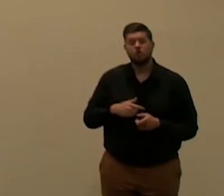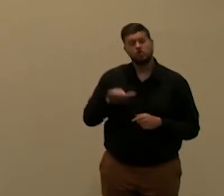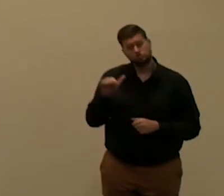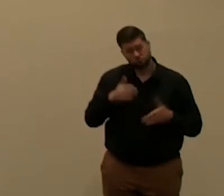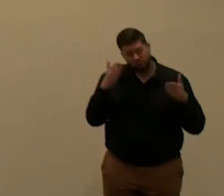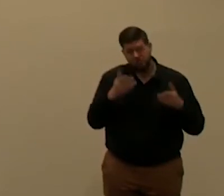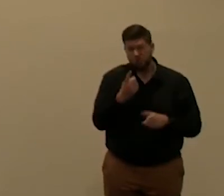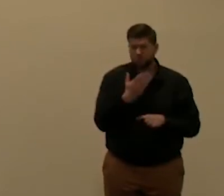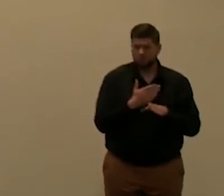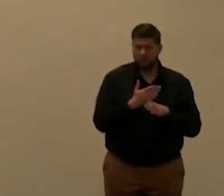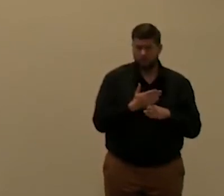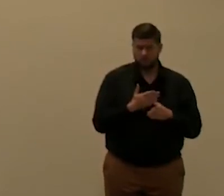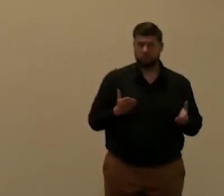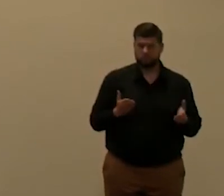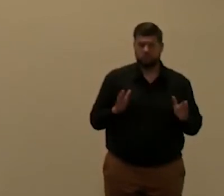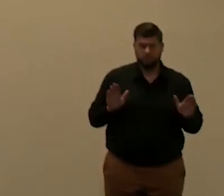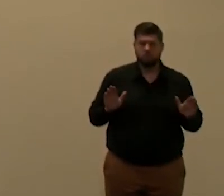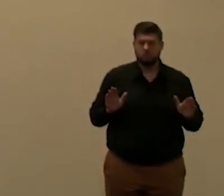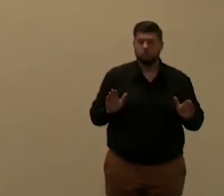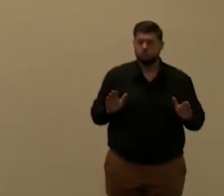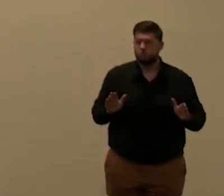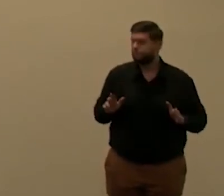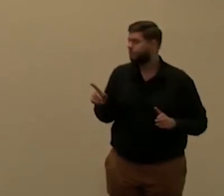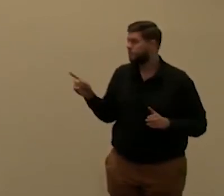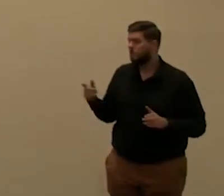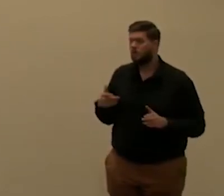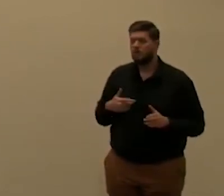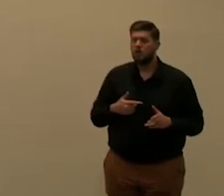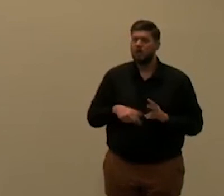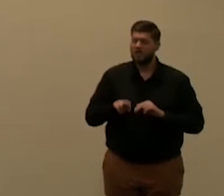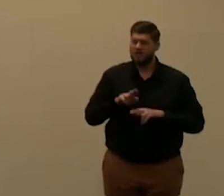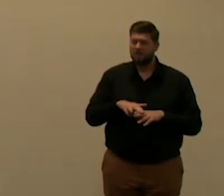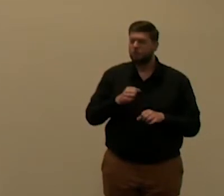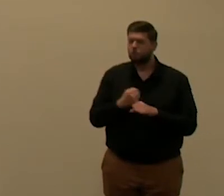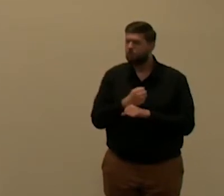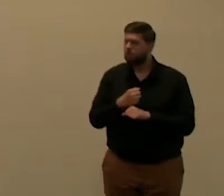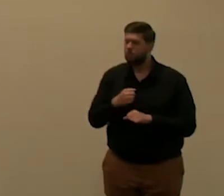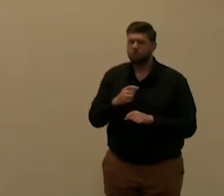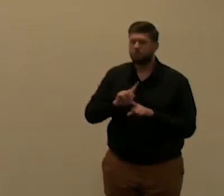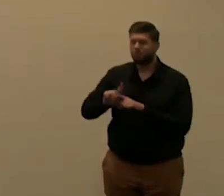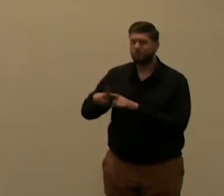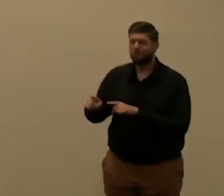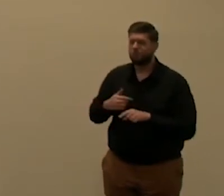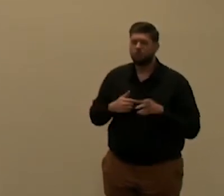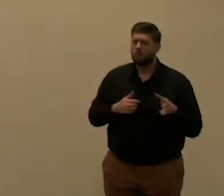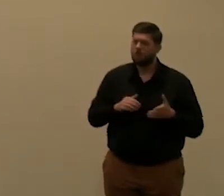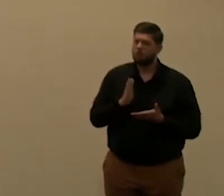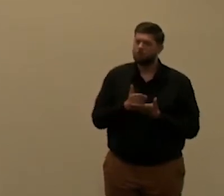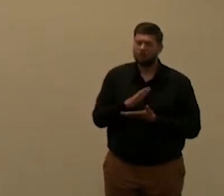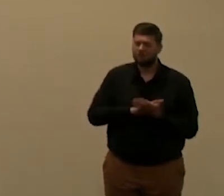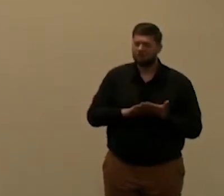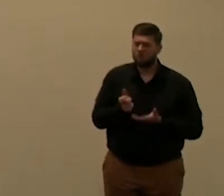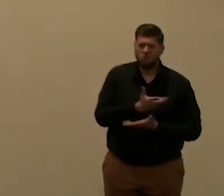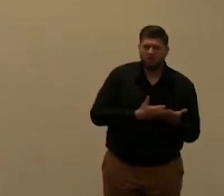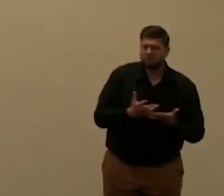that you only hear part of the conversation, you're not contributing to your full potential,